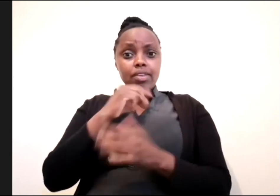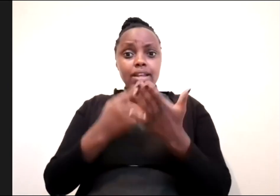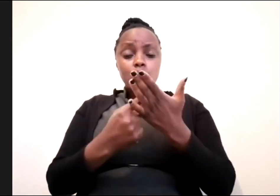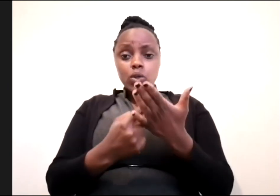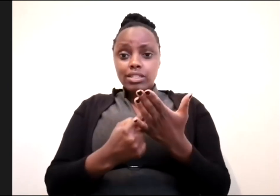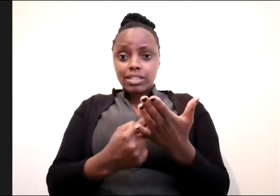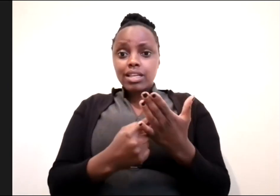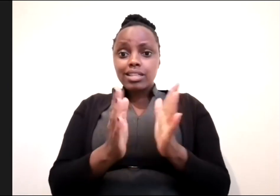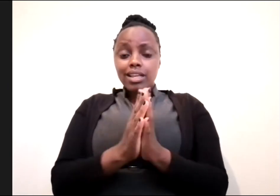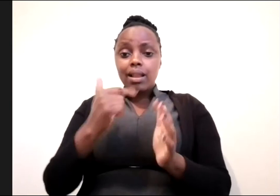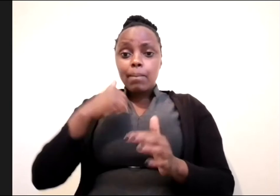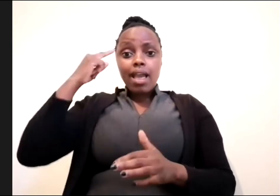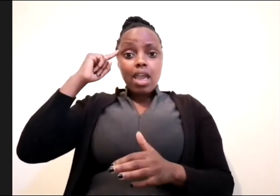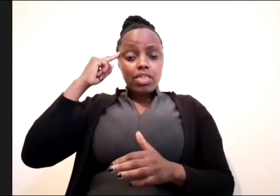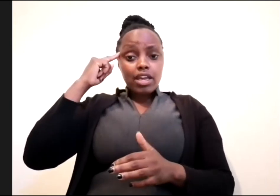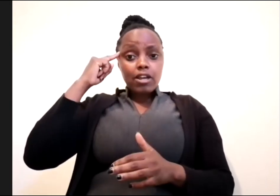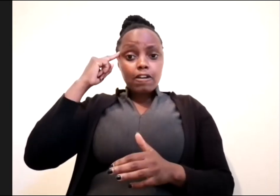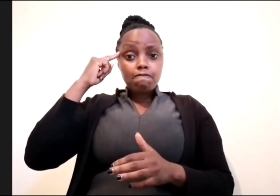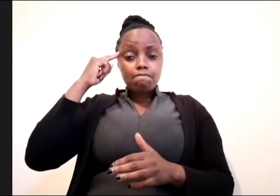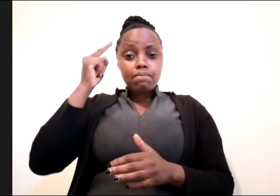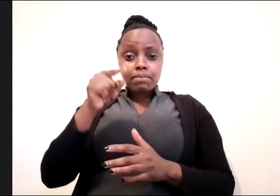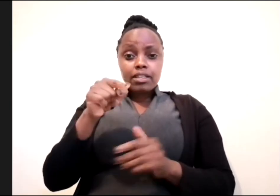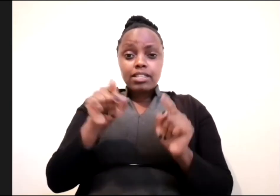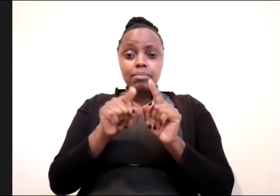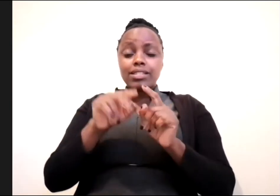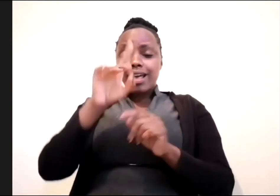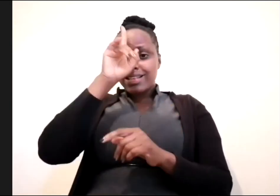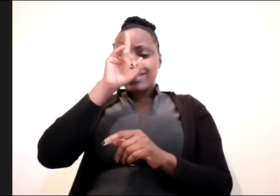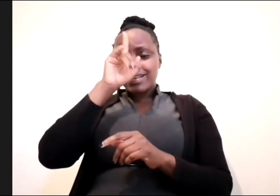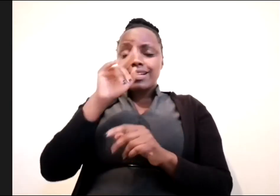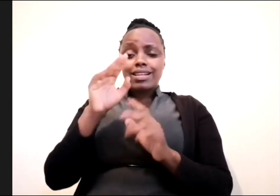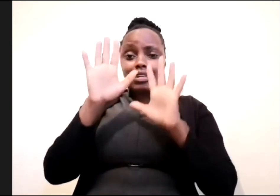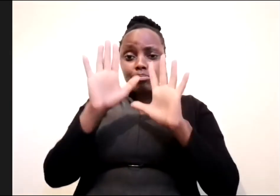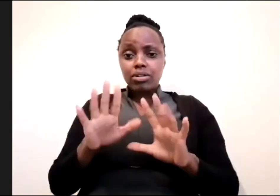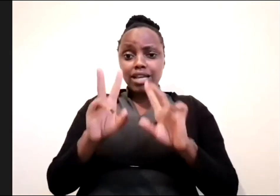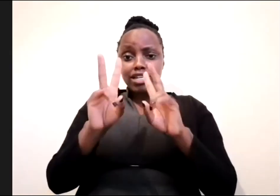think it's still a critical issue. I think there are ways,